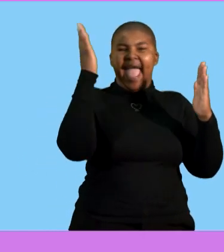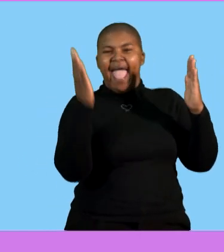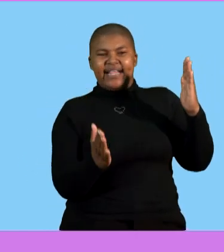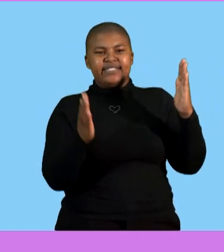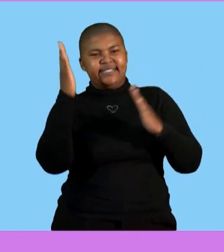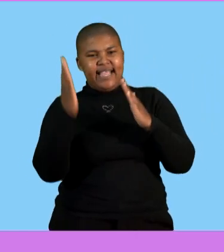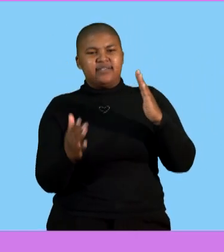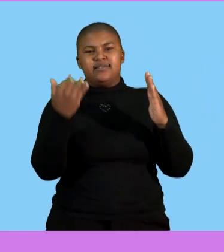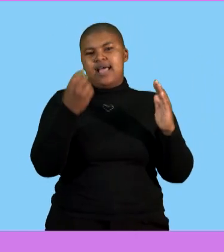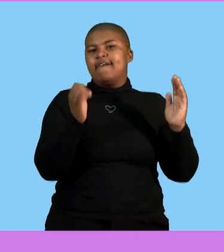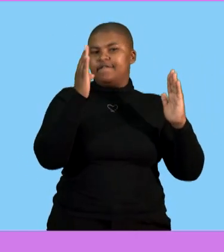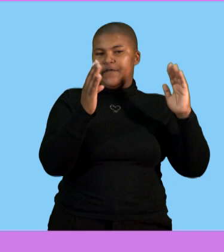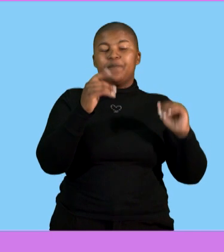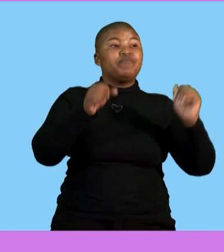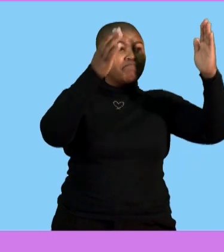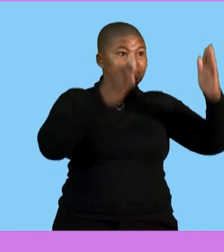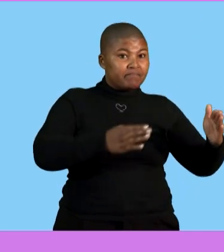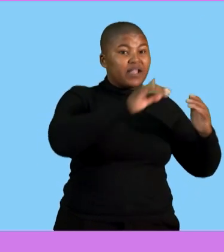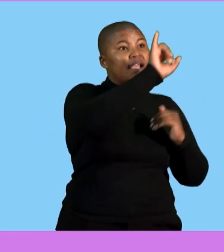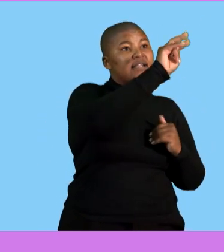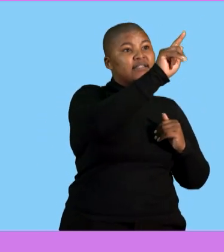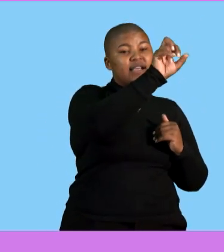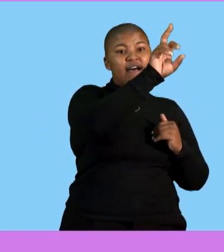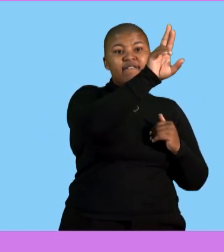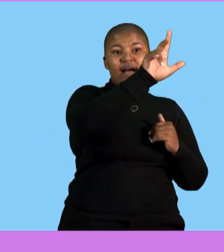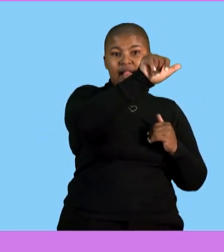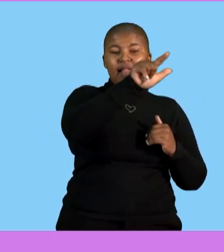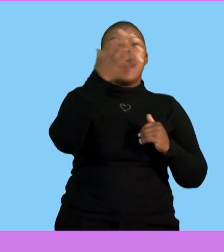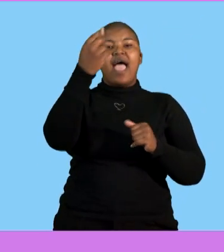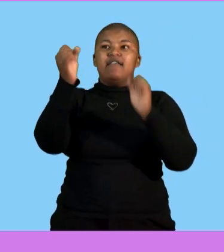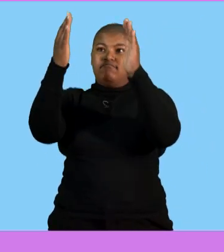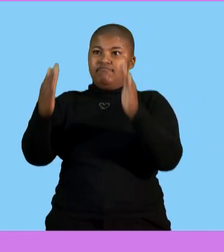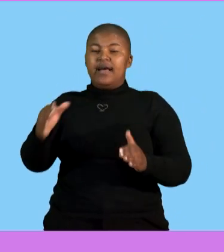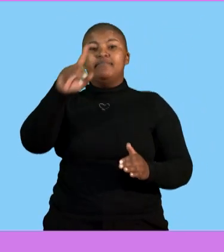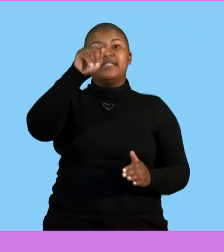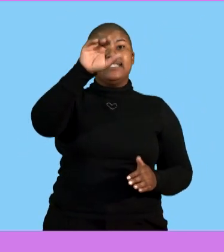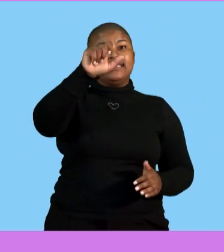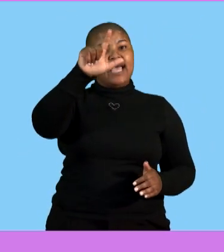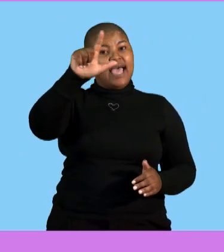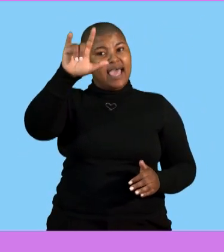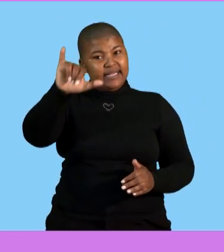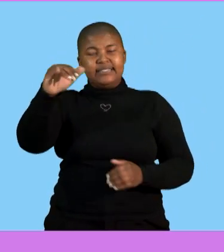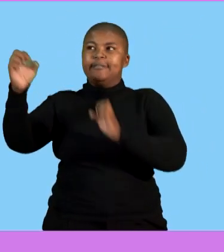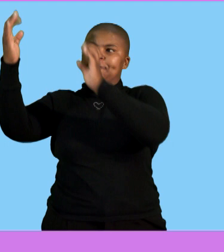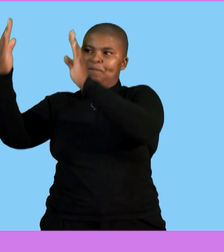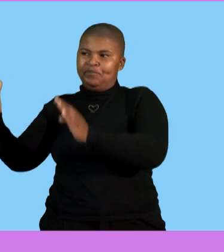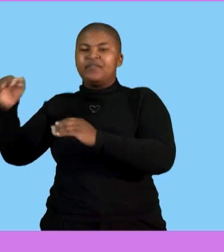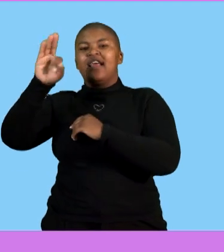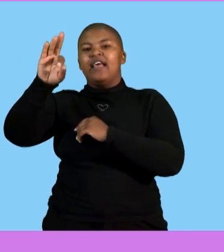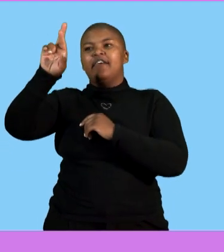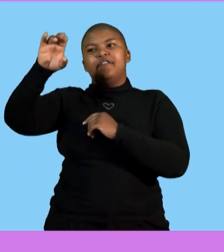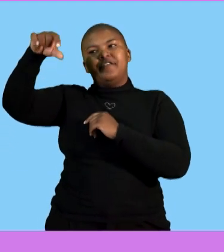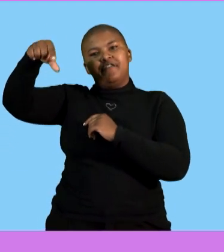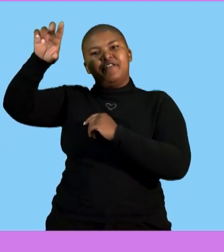Then we have a column for a tally as well as a frequency. Now remember, we have said as you go through